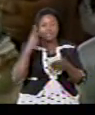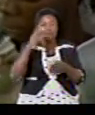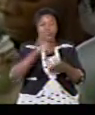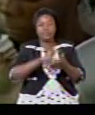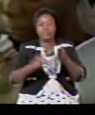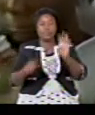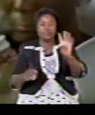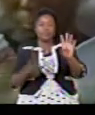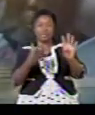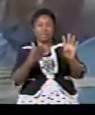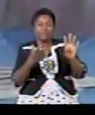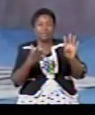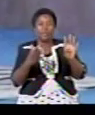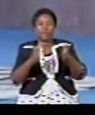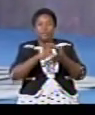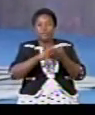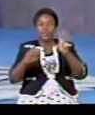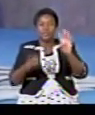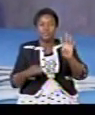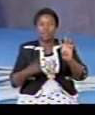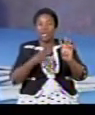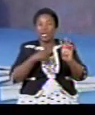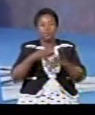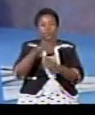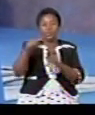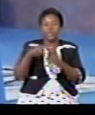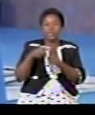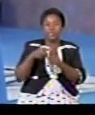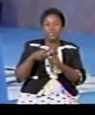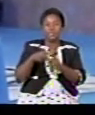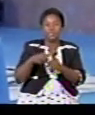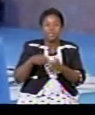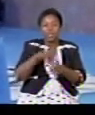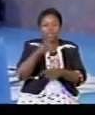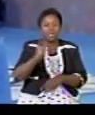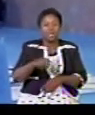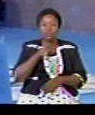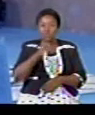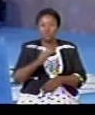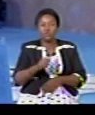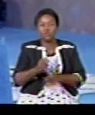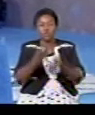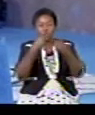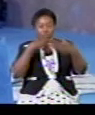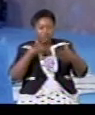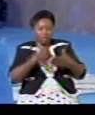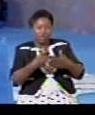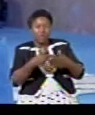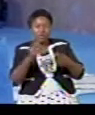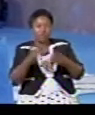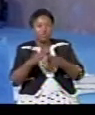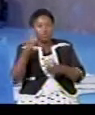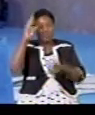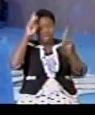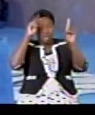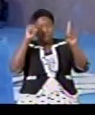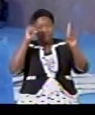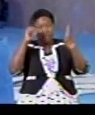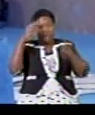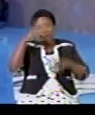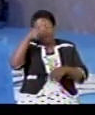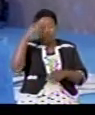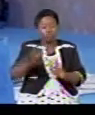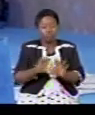Look at verse 4 there. In verse 4, and when they could not come nigh unto him for the